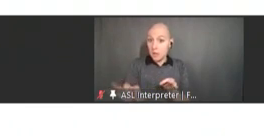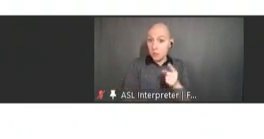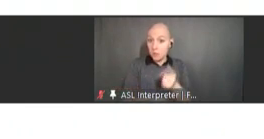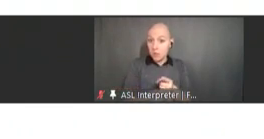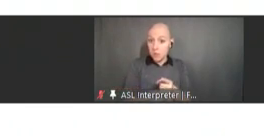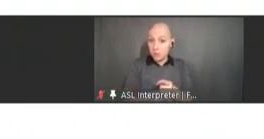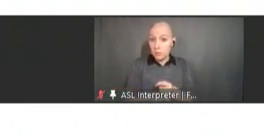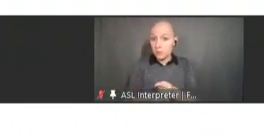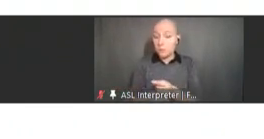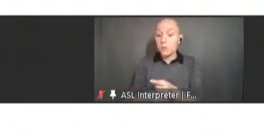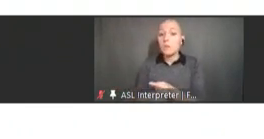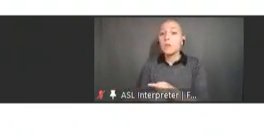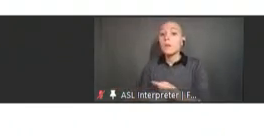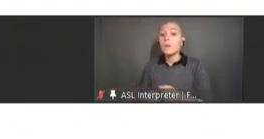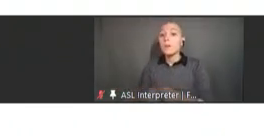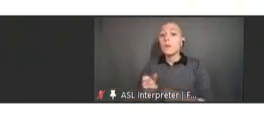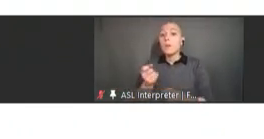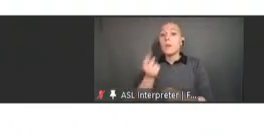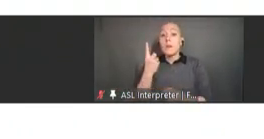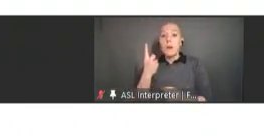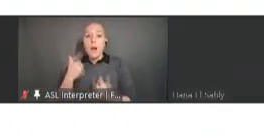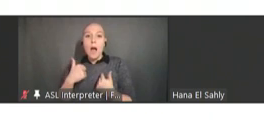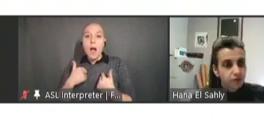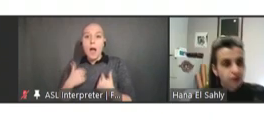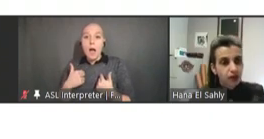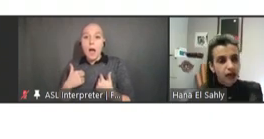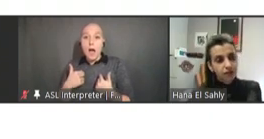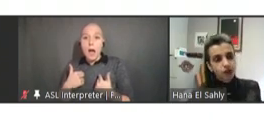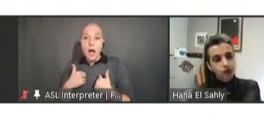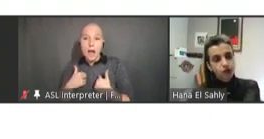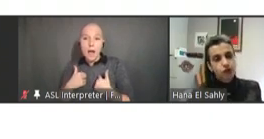I am recused from the COVID